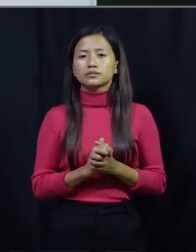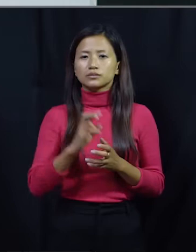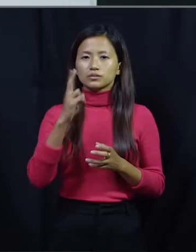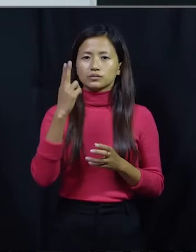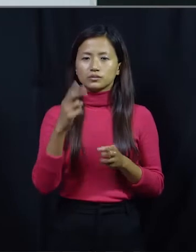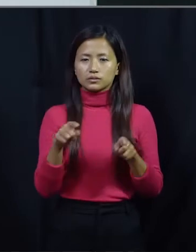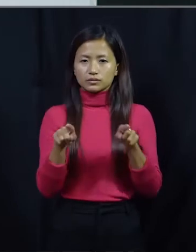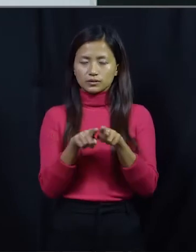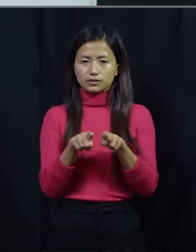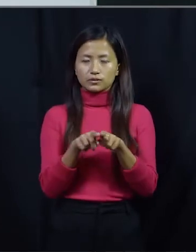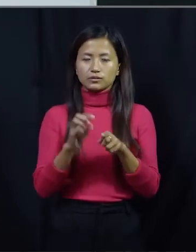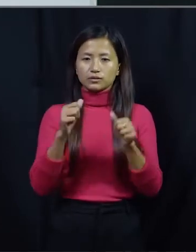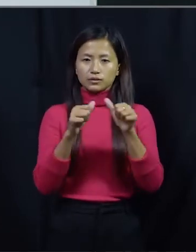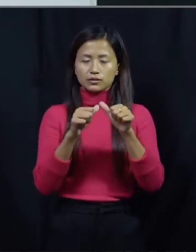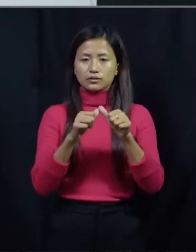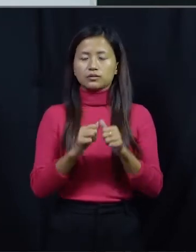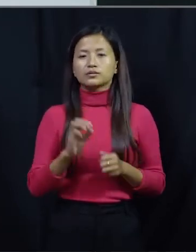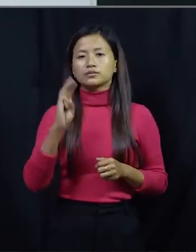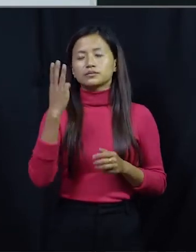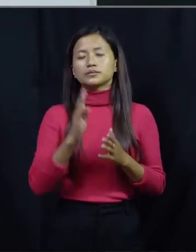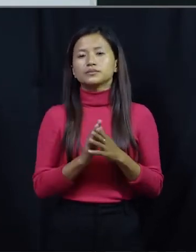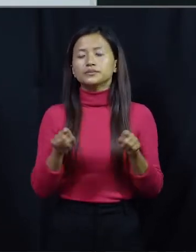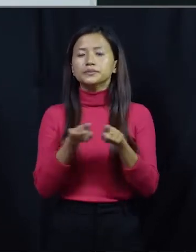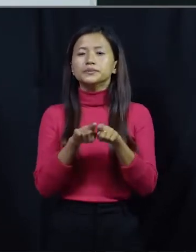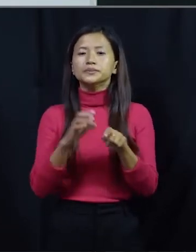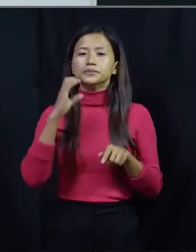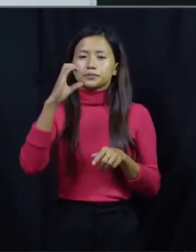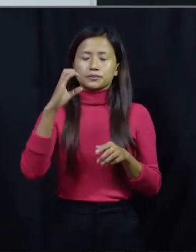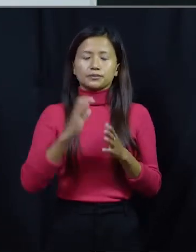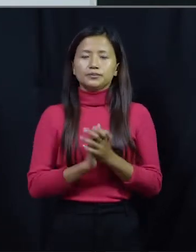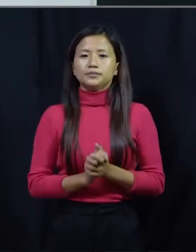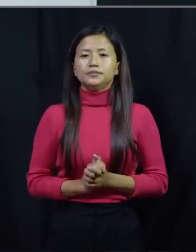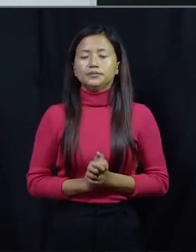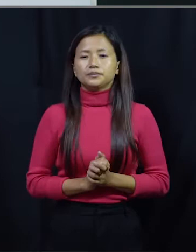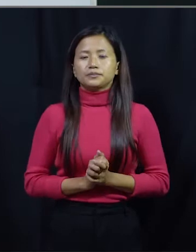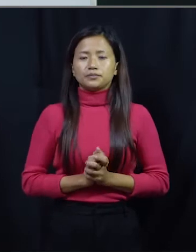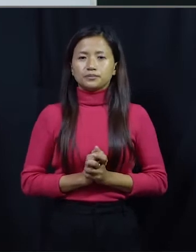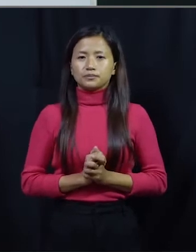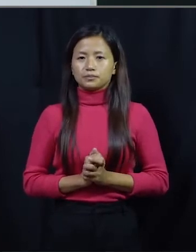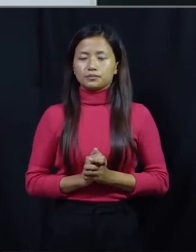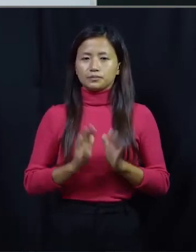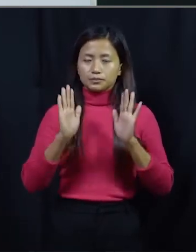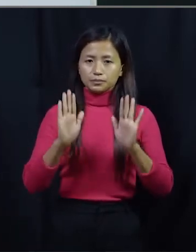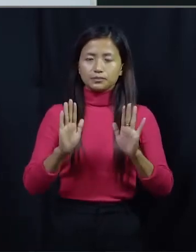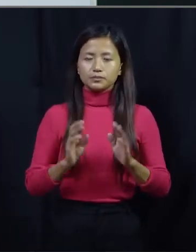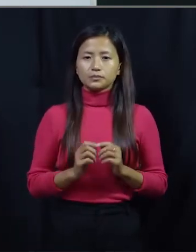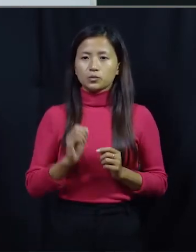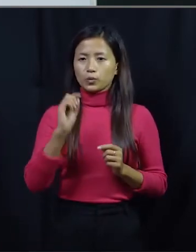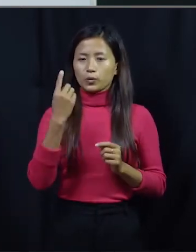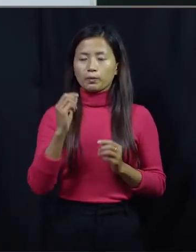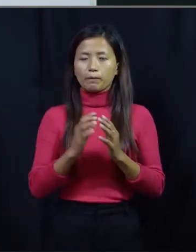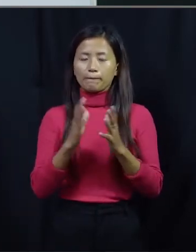is related to A, and 3 is related to C. Here we have one more element, that is